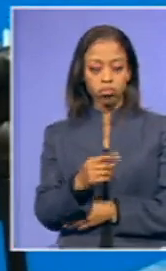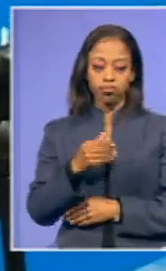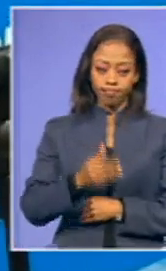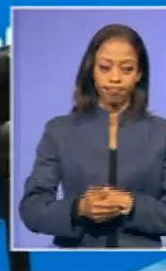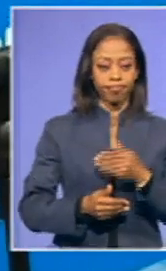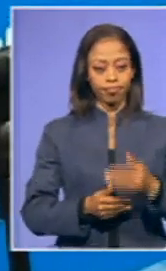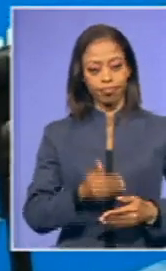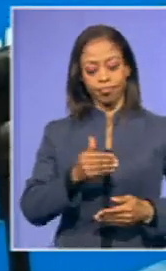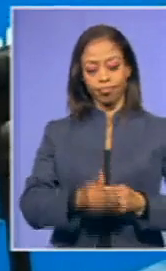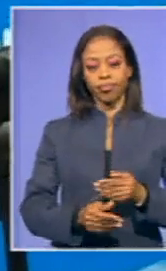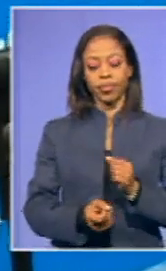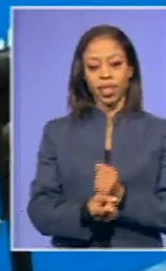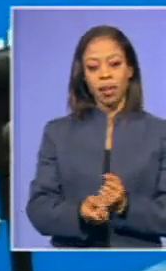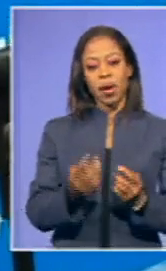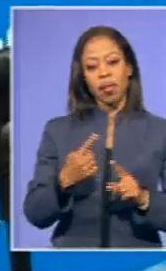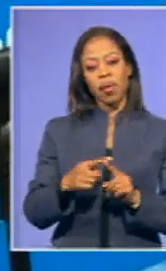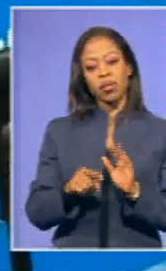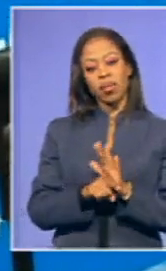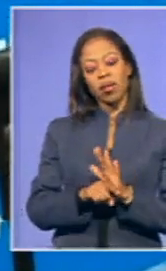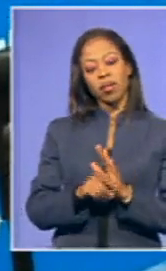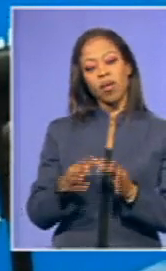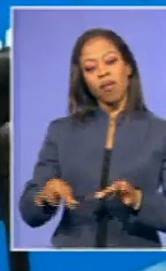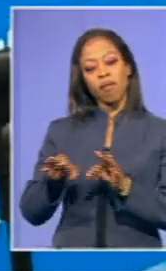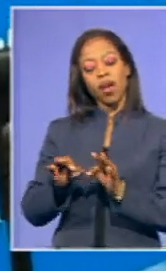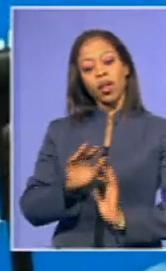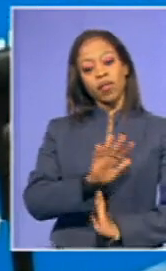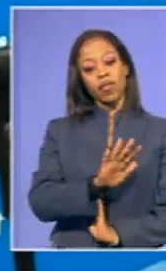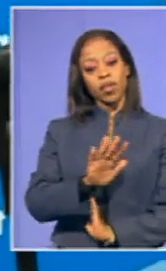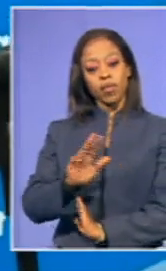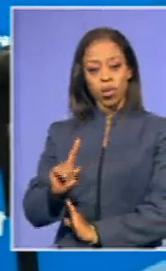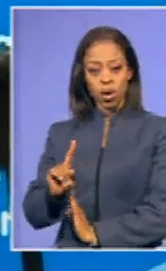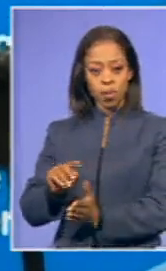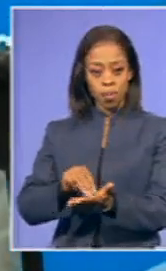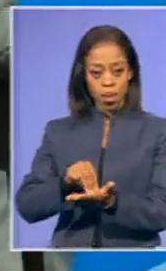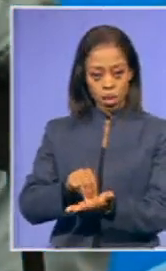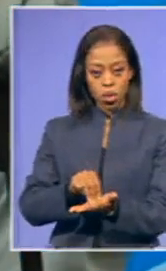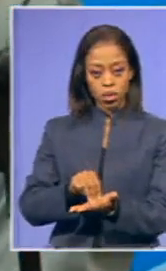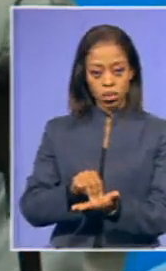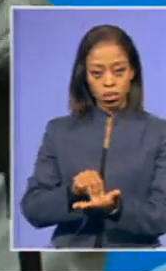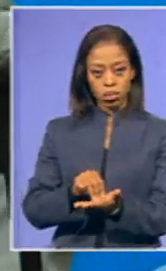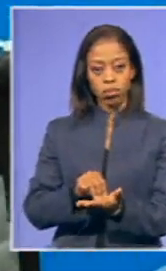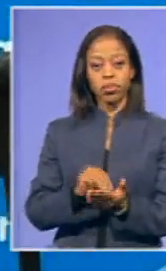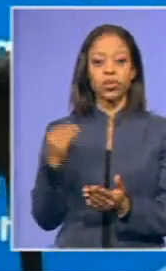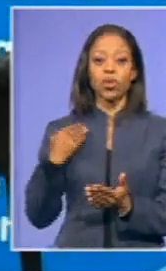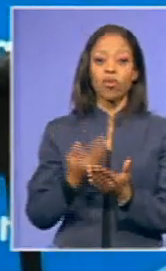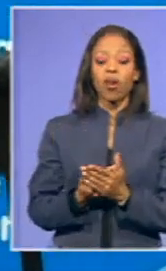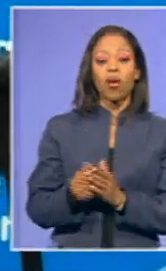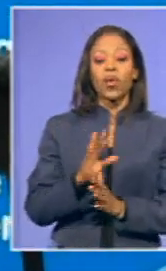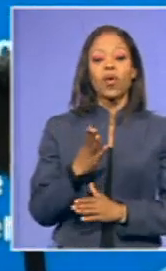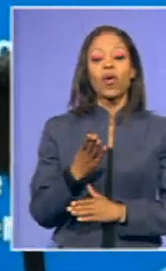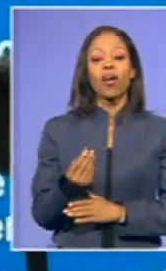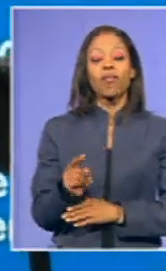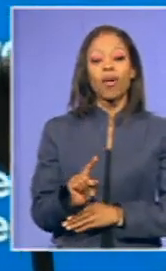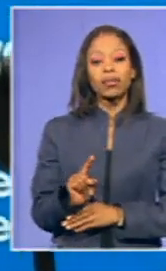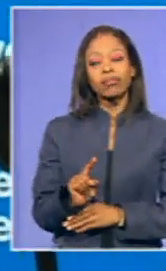process. The estimate is currently sitting at 51 million rand. What we don't have in the cost